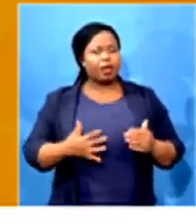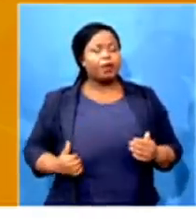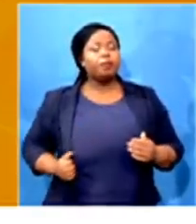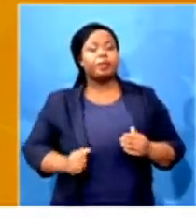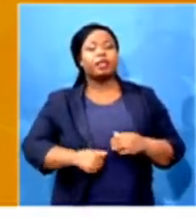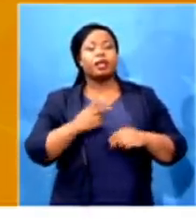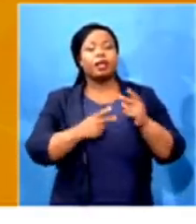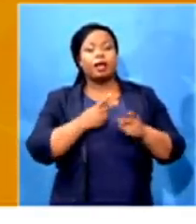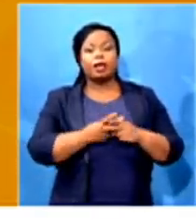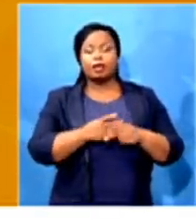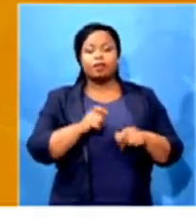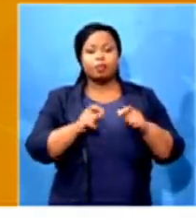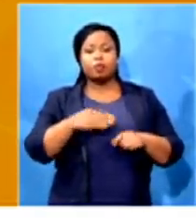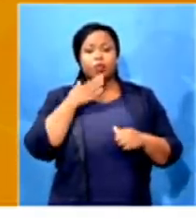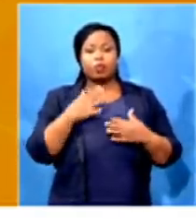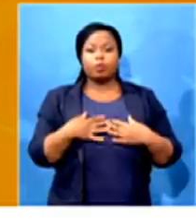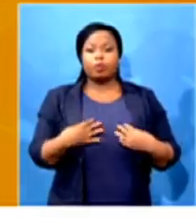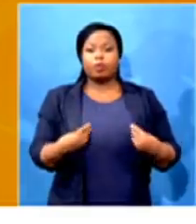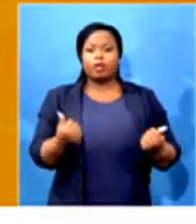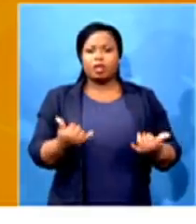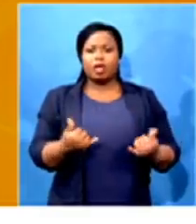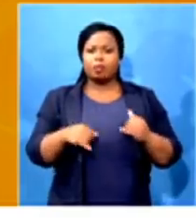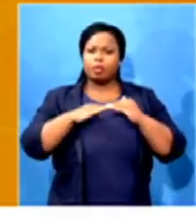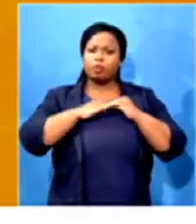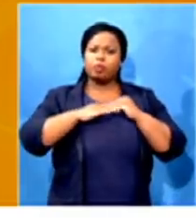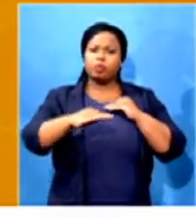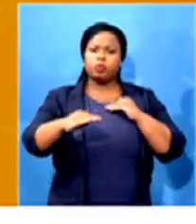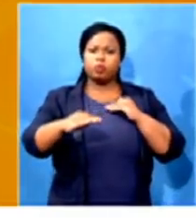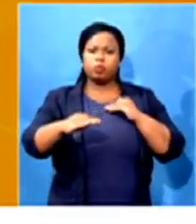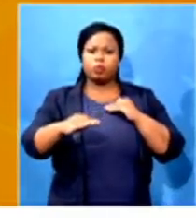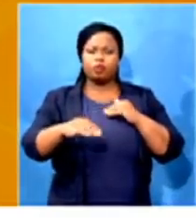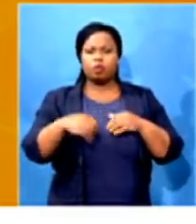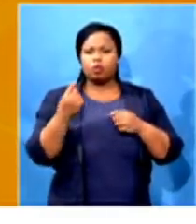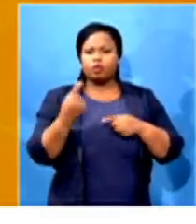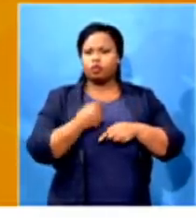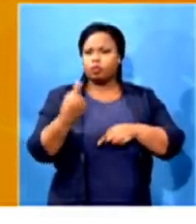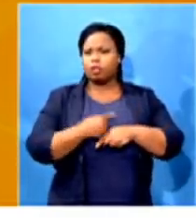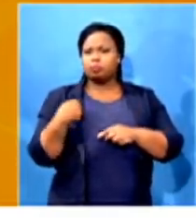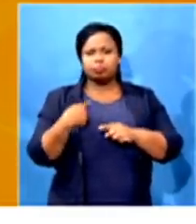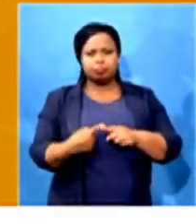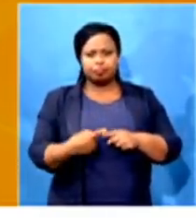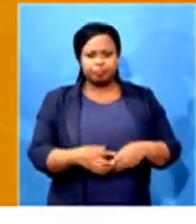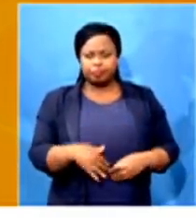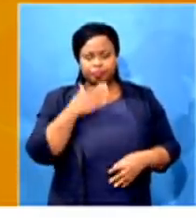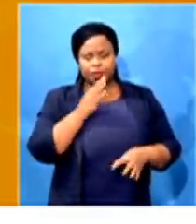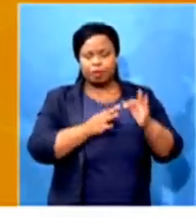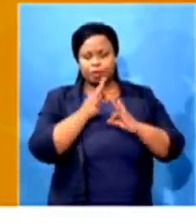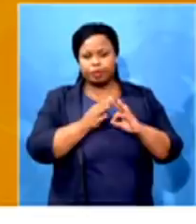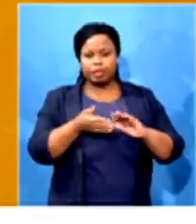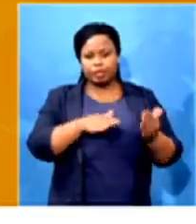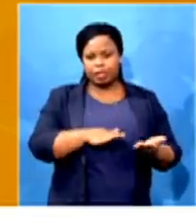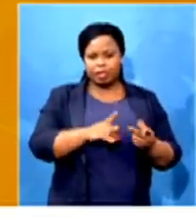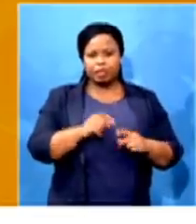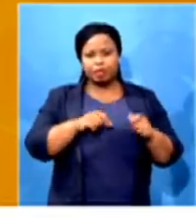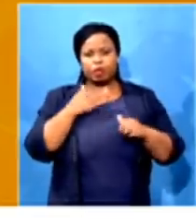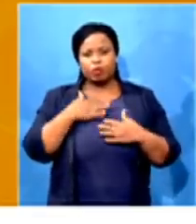the recoveries for KZN have actually remained stable for the last few days. Talk to us about the deaths and the recoveries.